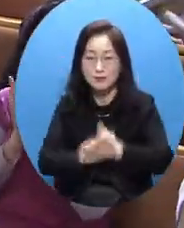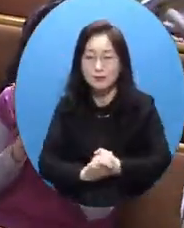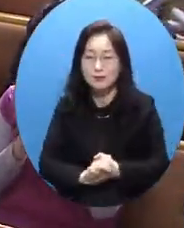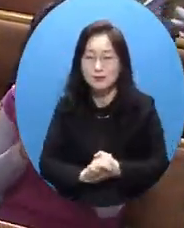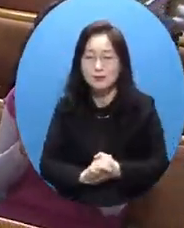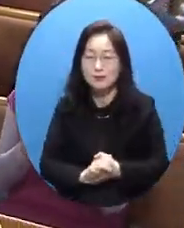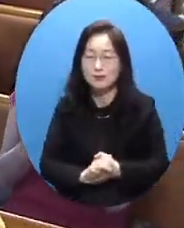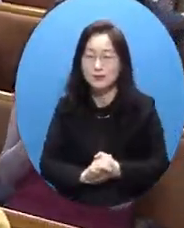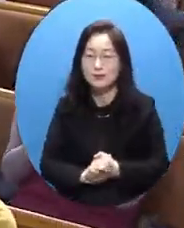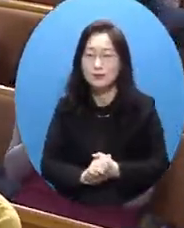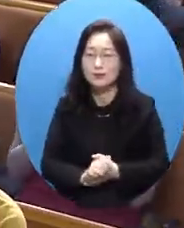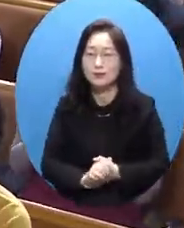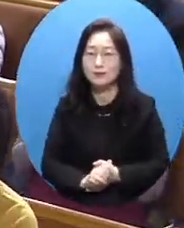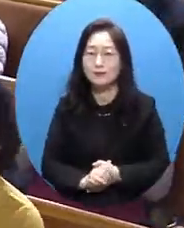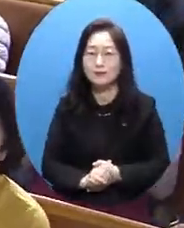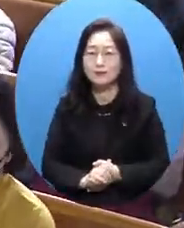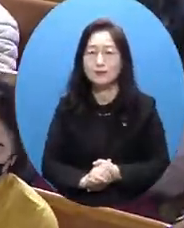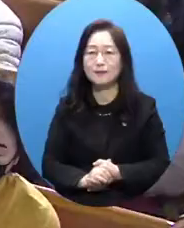name of the Lord